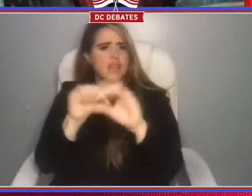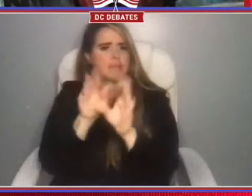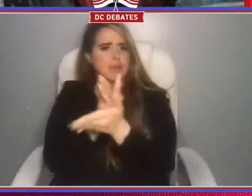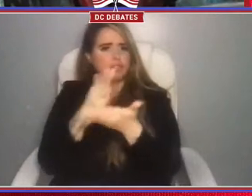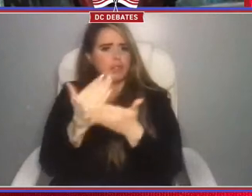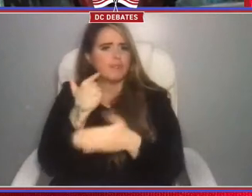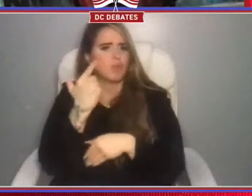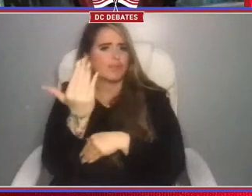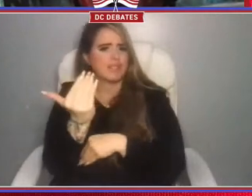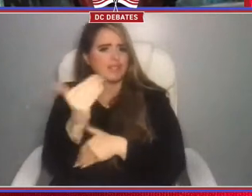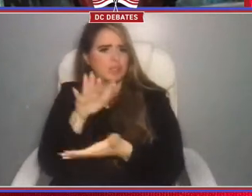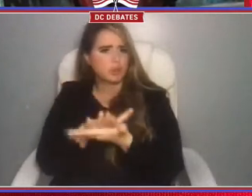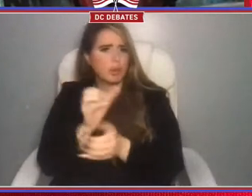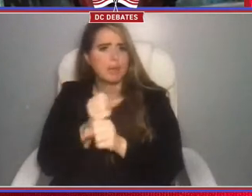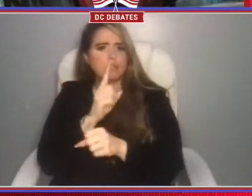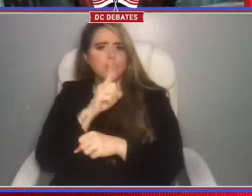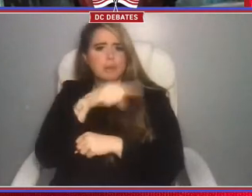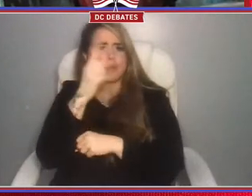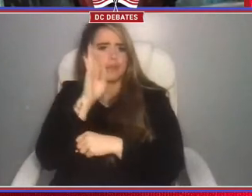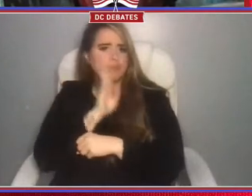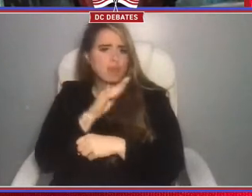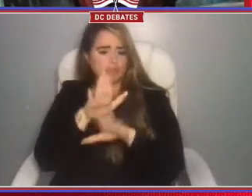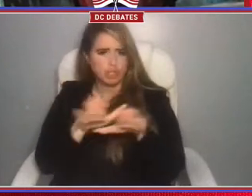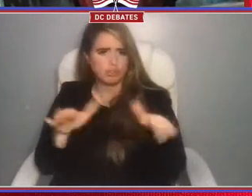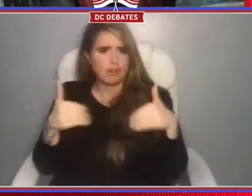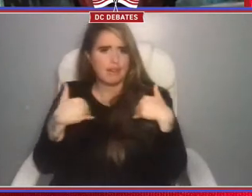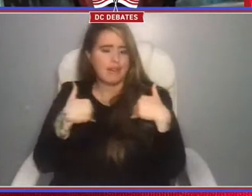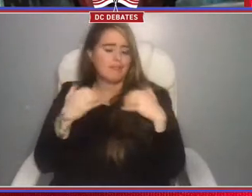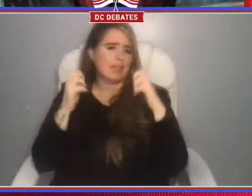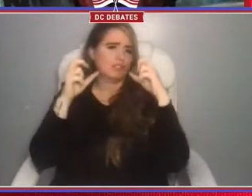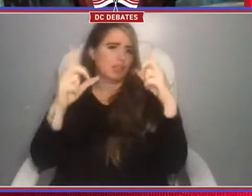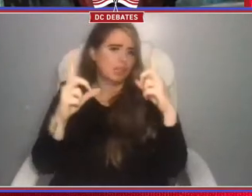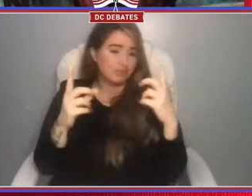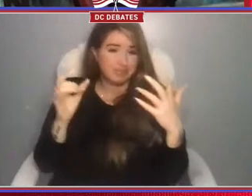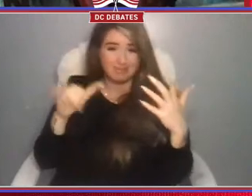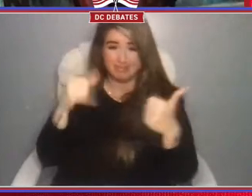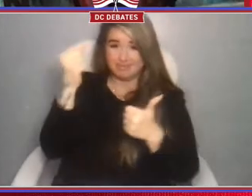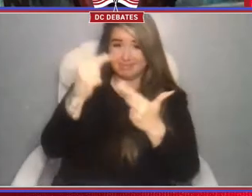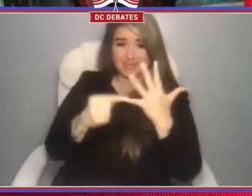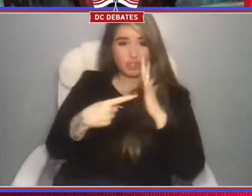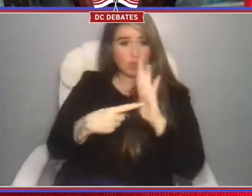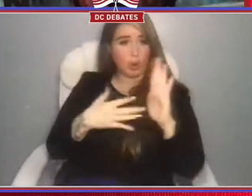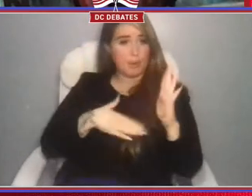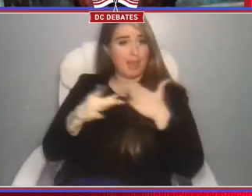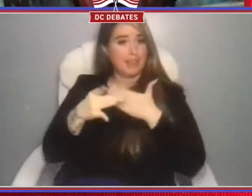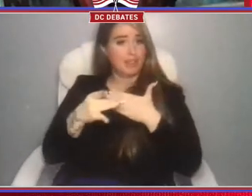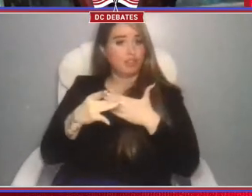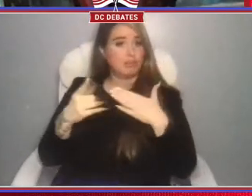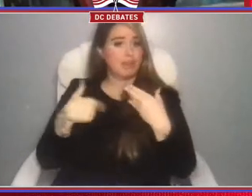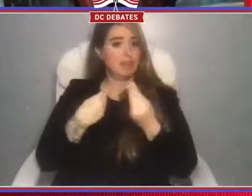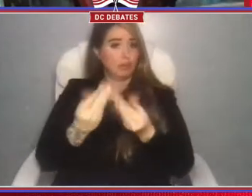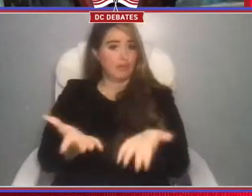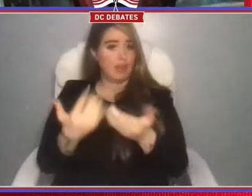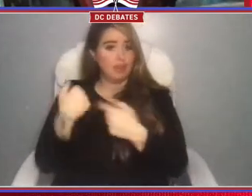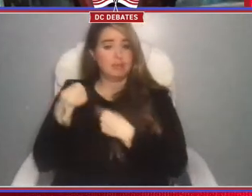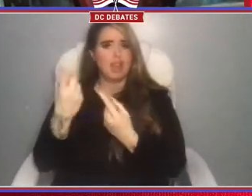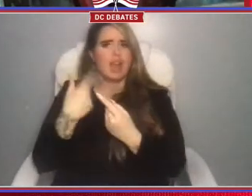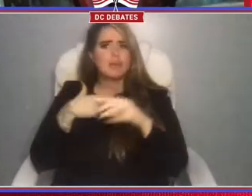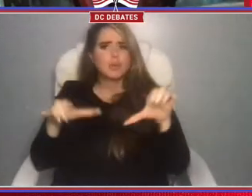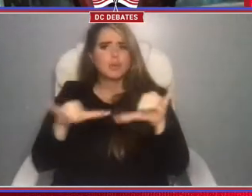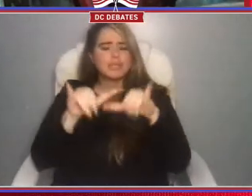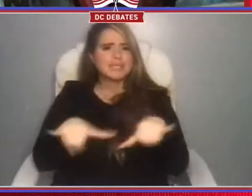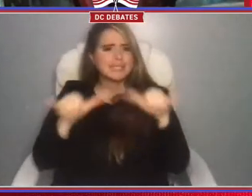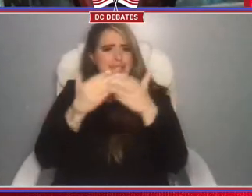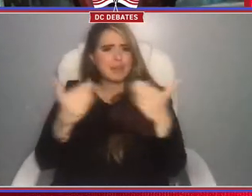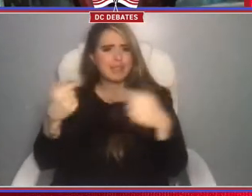and brown children here in Ward 8 had an equitable education. And so that's the type of leadership that I bring to the table. And I've been doing the same thing for